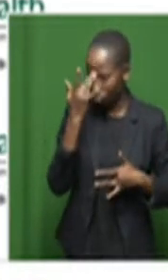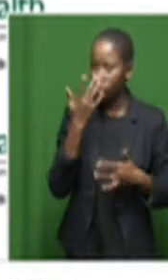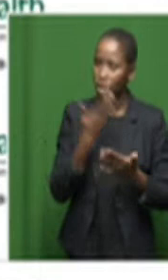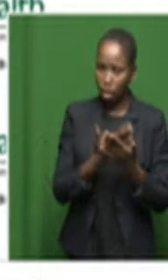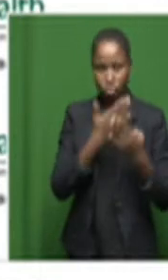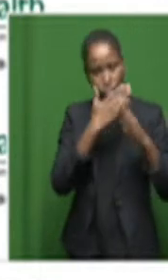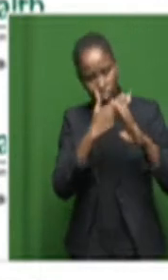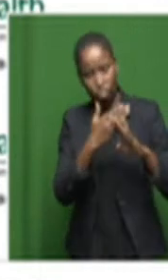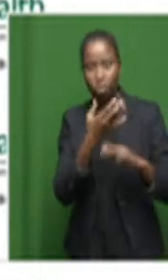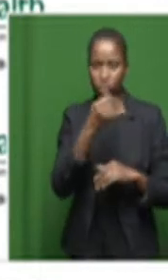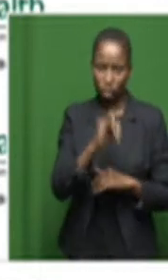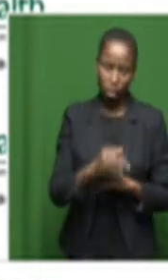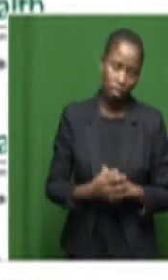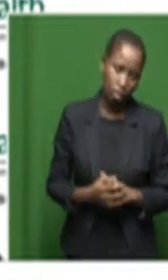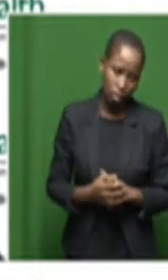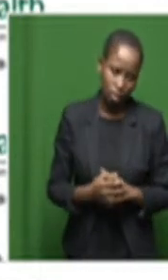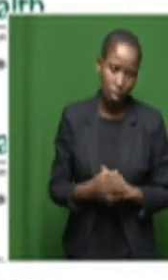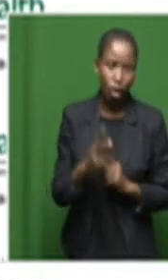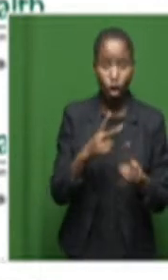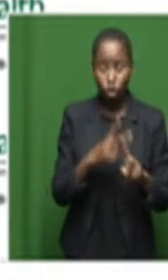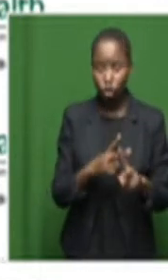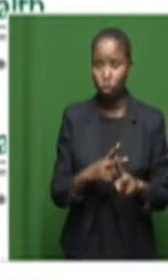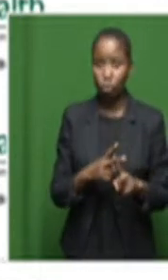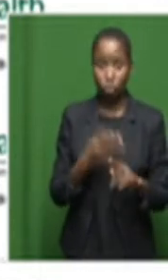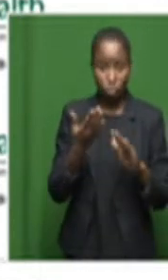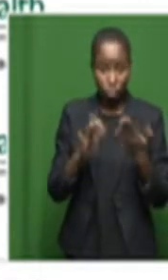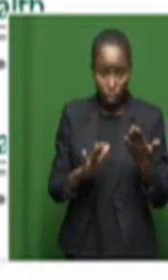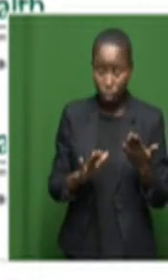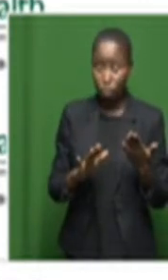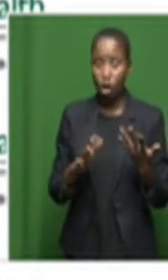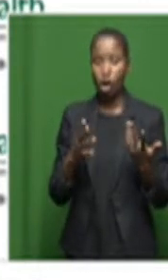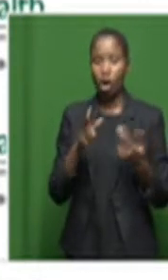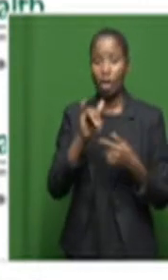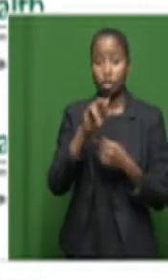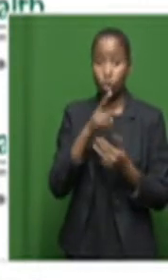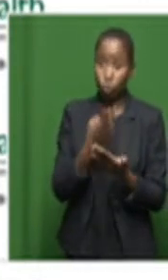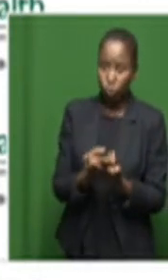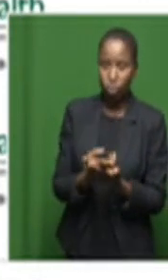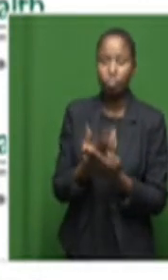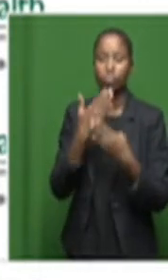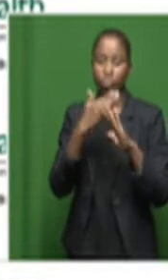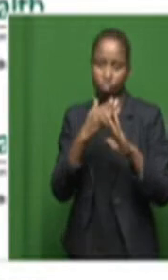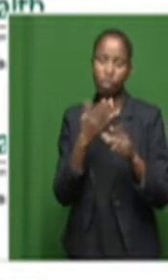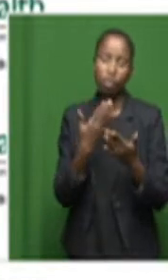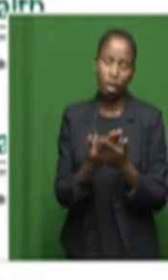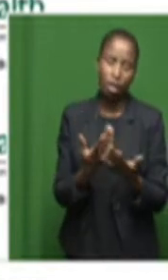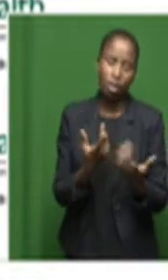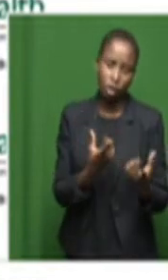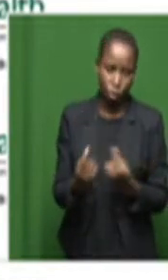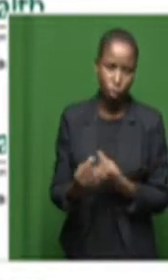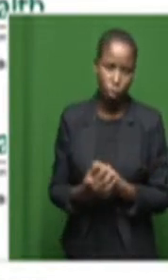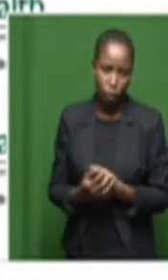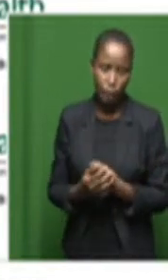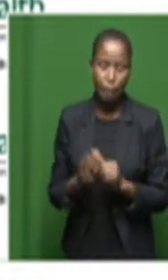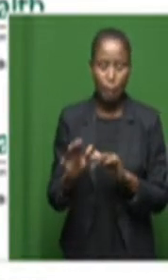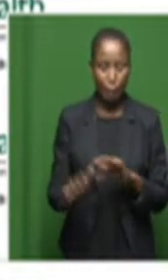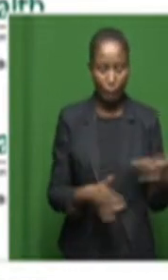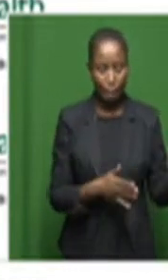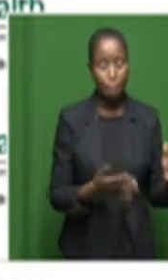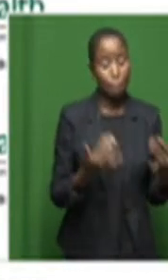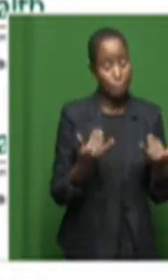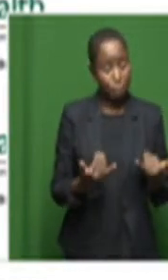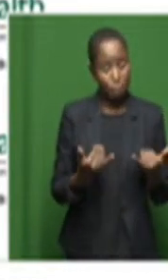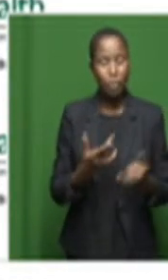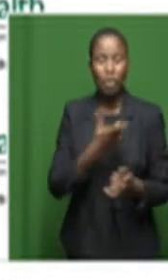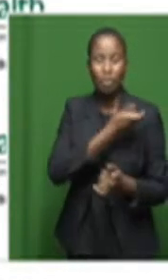including ending up in the ICU and possible death. In terms of vaccine dose administered, just